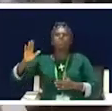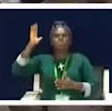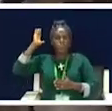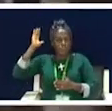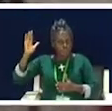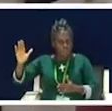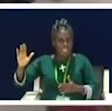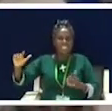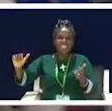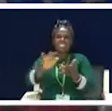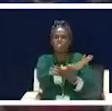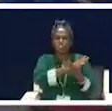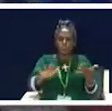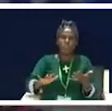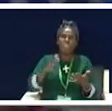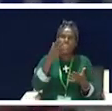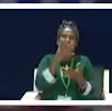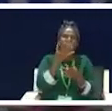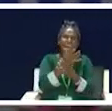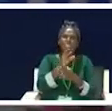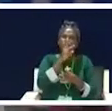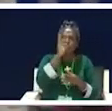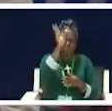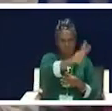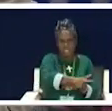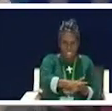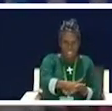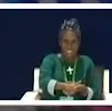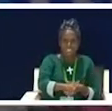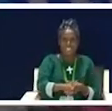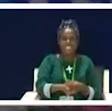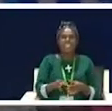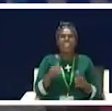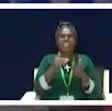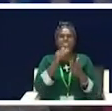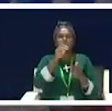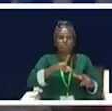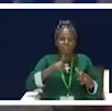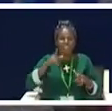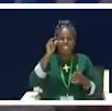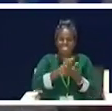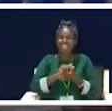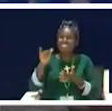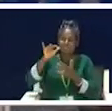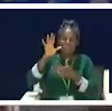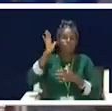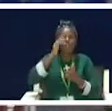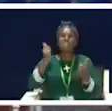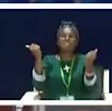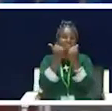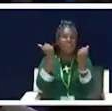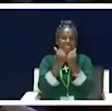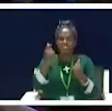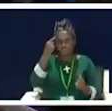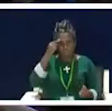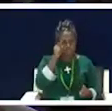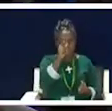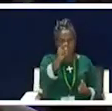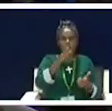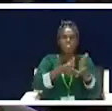too weak to hold sword. That same arm of everlasting will fight for you in the name of